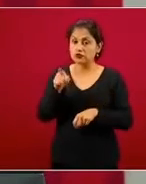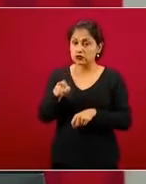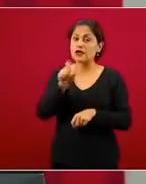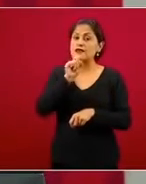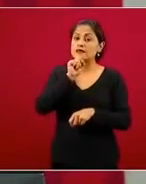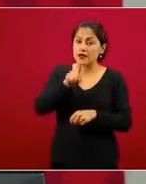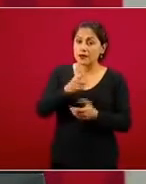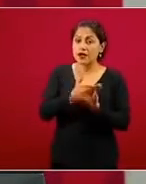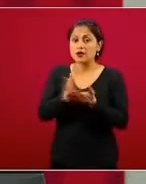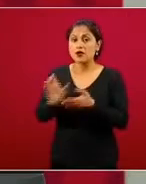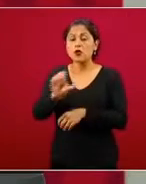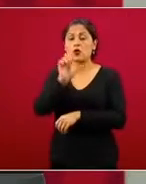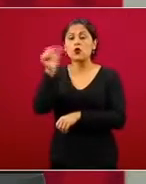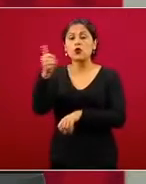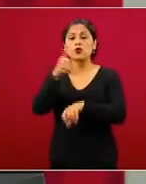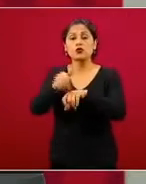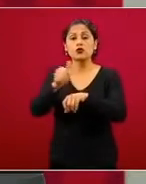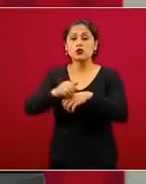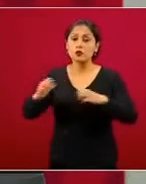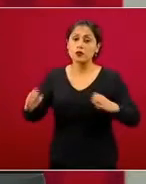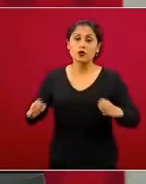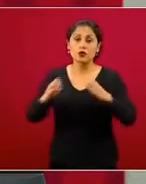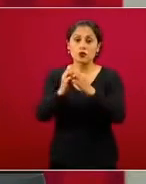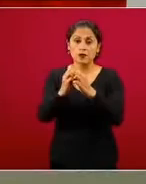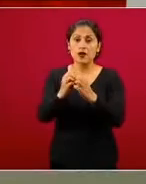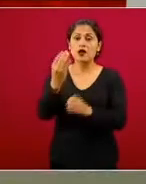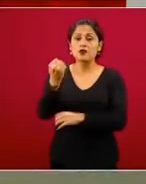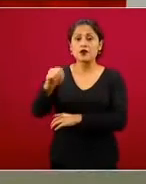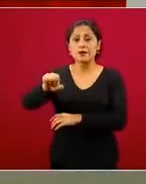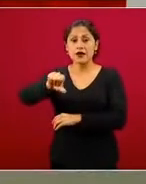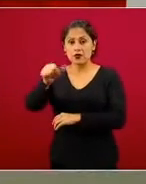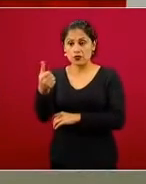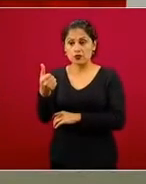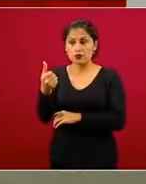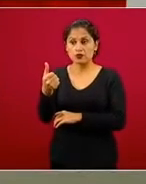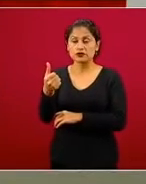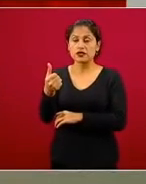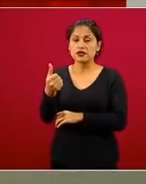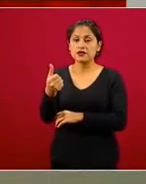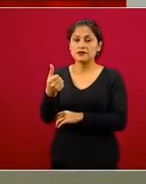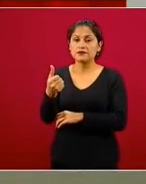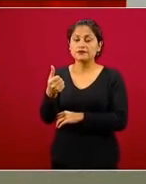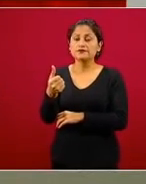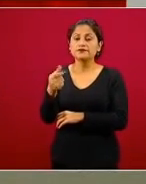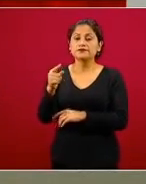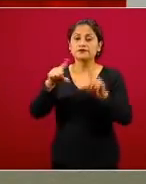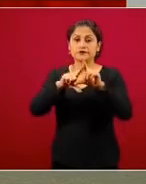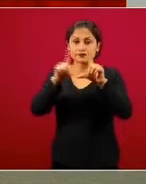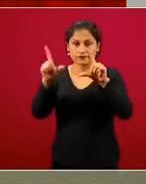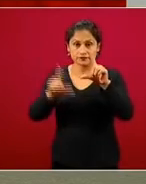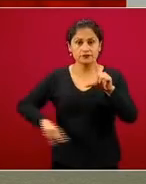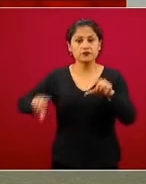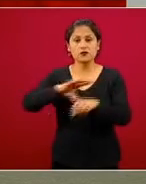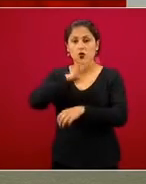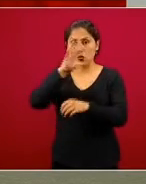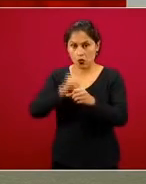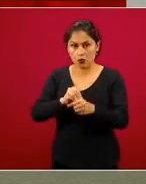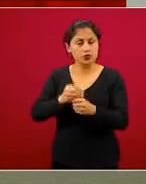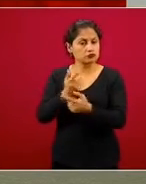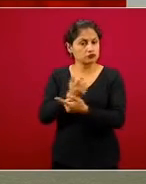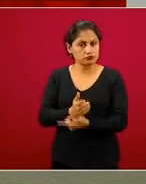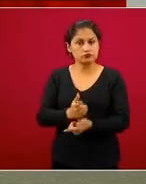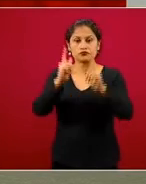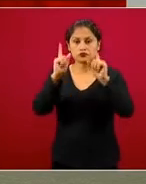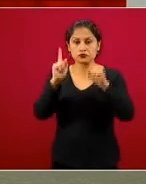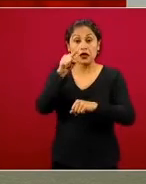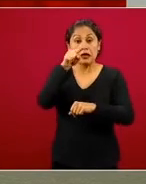So, people who get infected might need urgent medical care or immediate